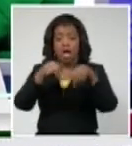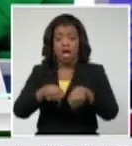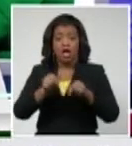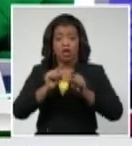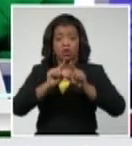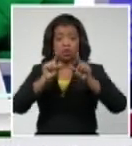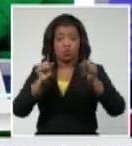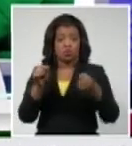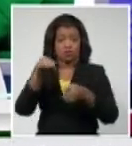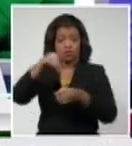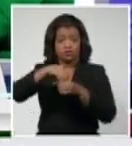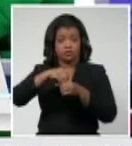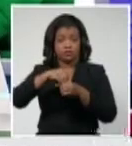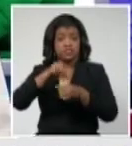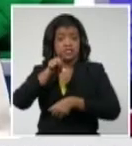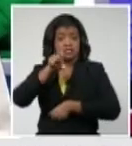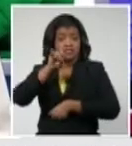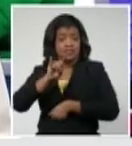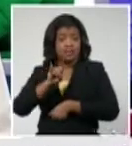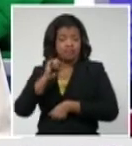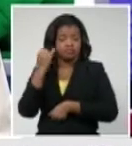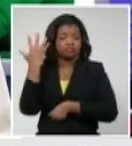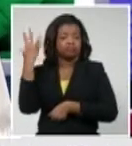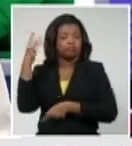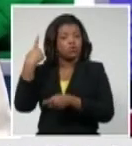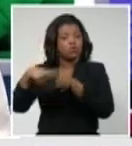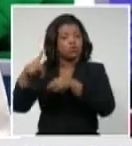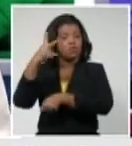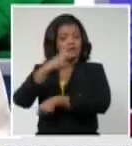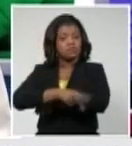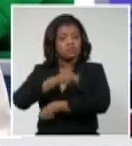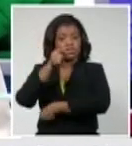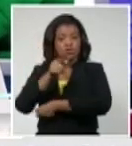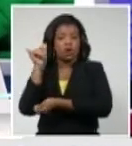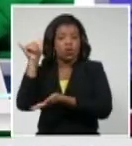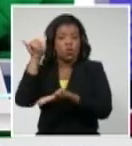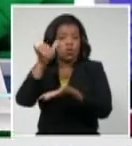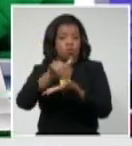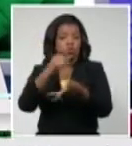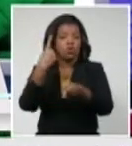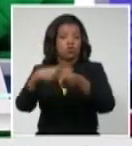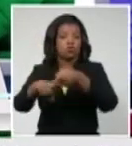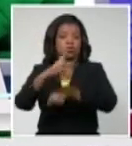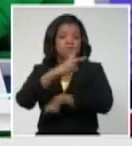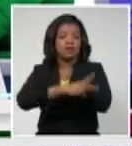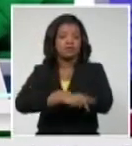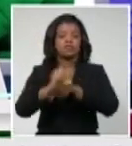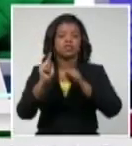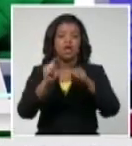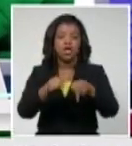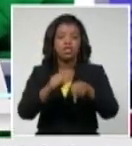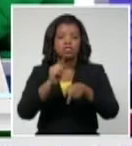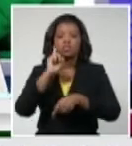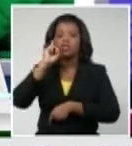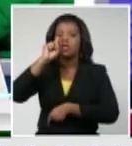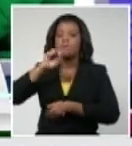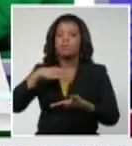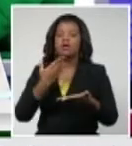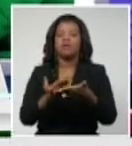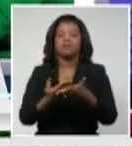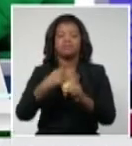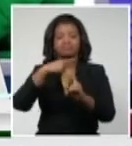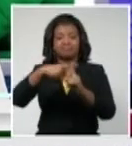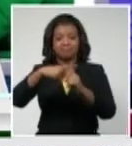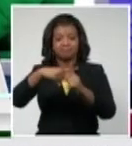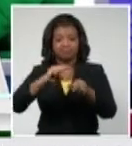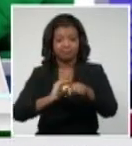of COVID-19 confirmed in Cuba, but which don't count towards the province's overall case rate, as the virus was